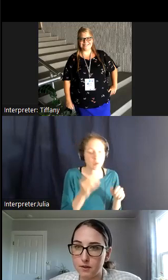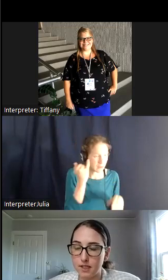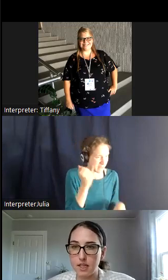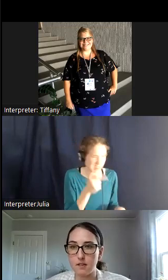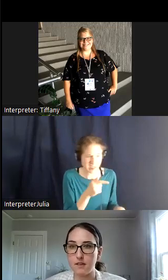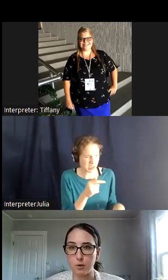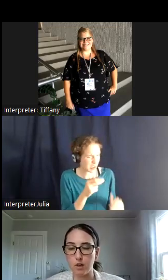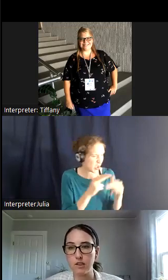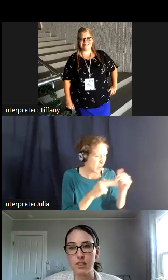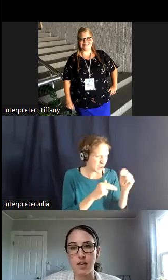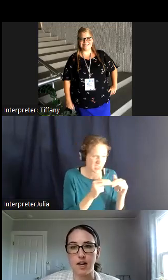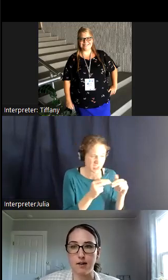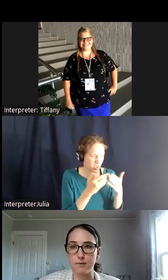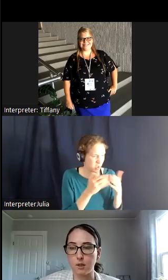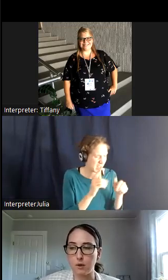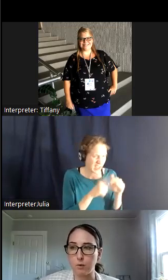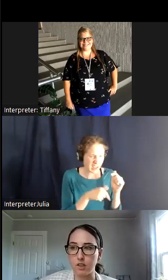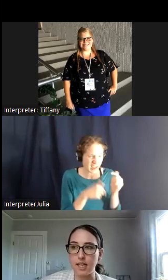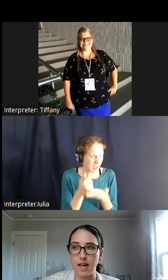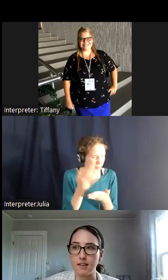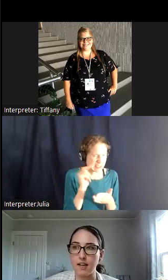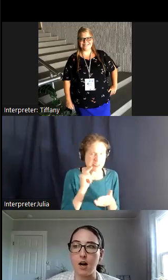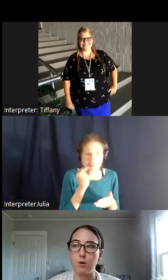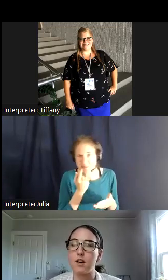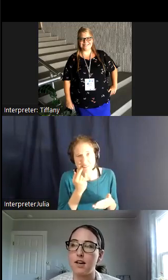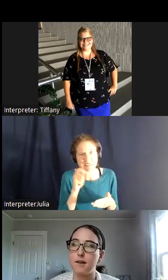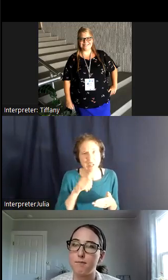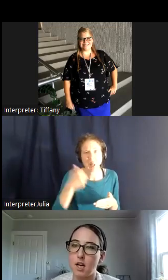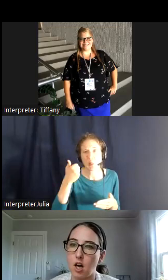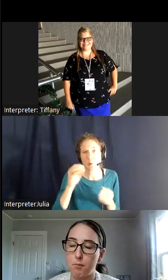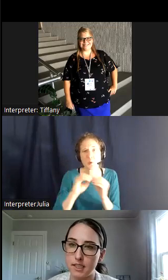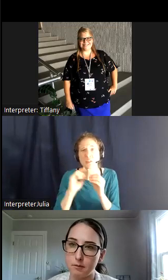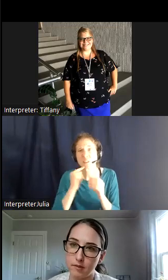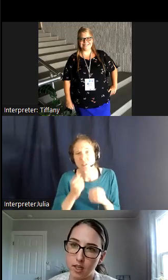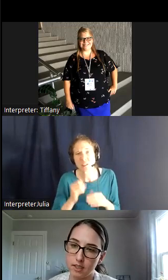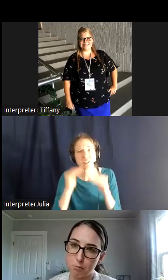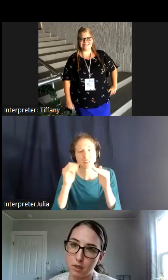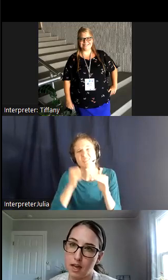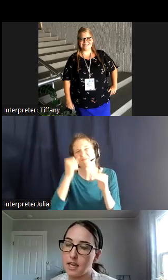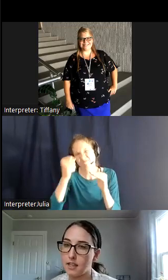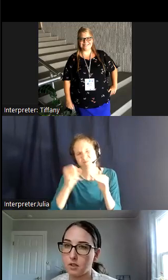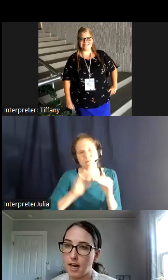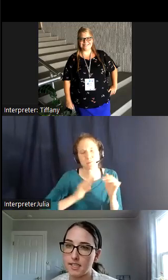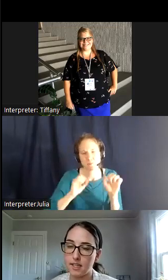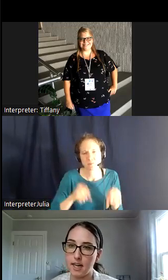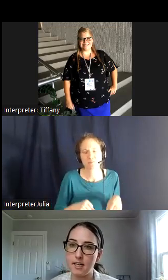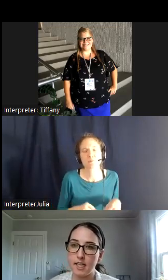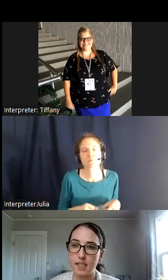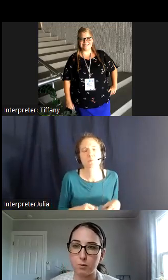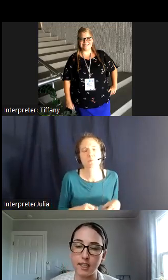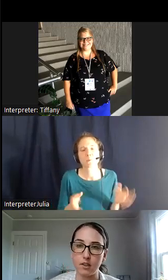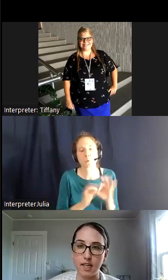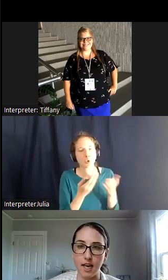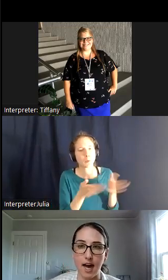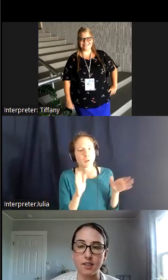considered refusing the individual. So when we're looking at how a comprehensive provider is applying these criteria,